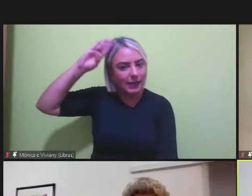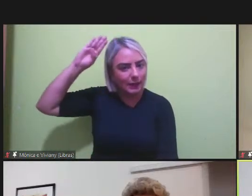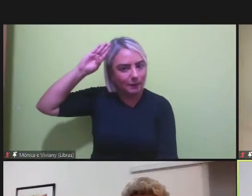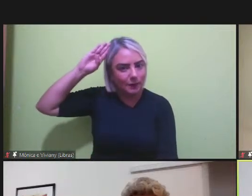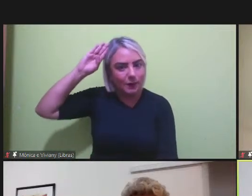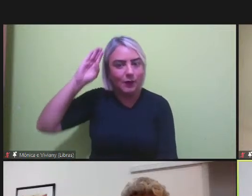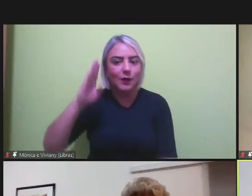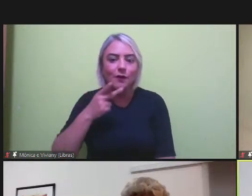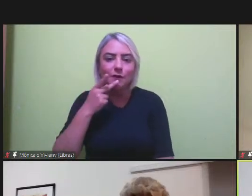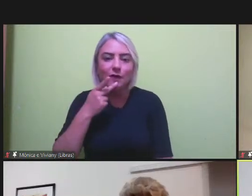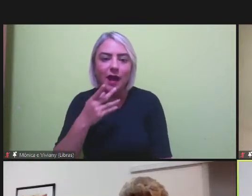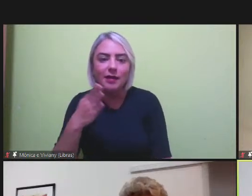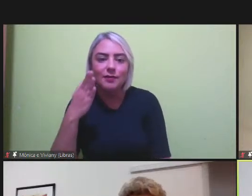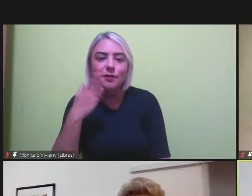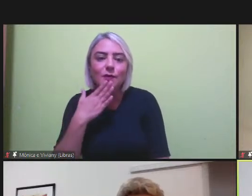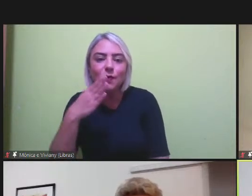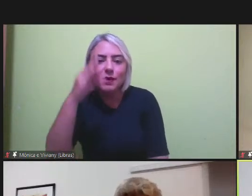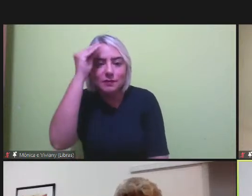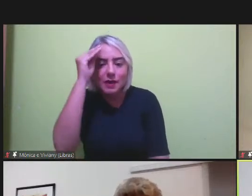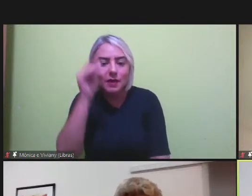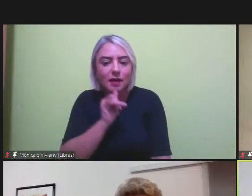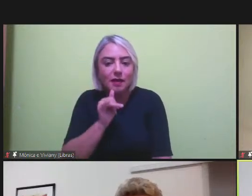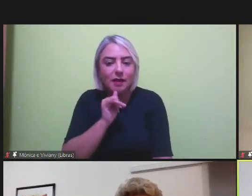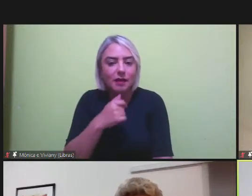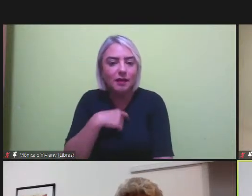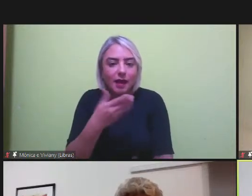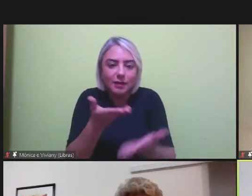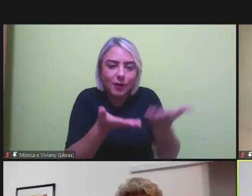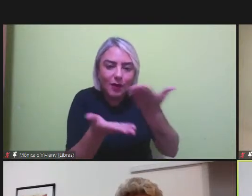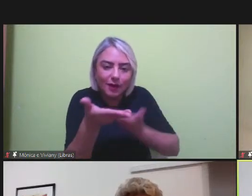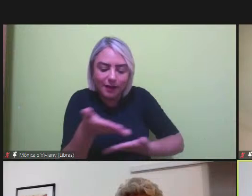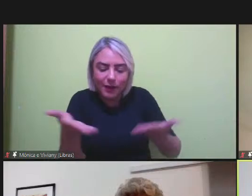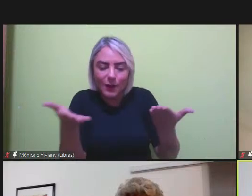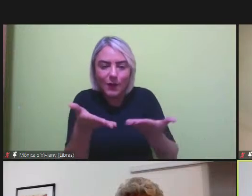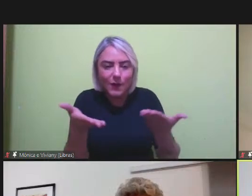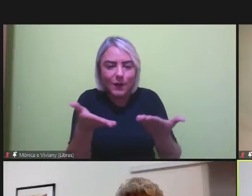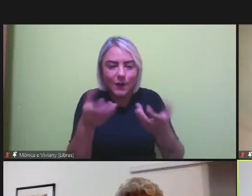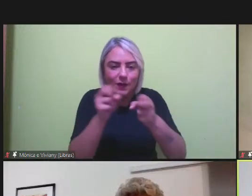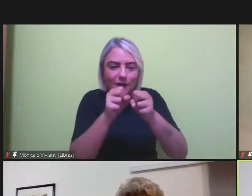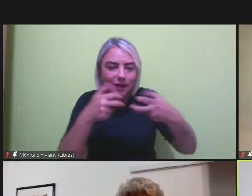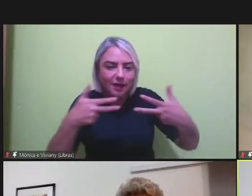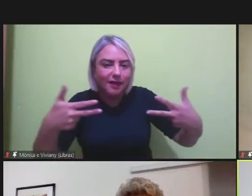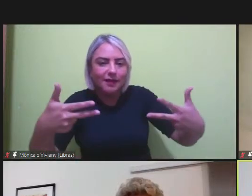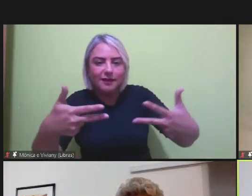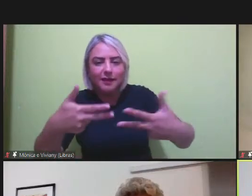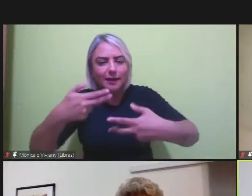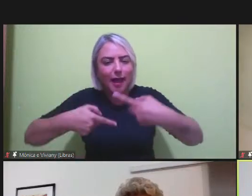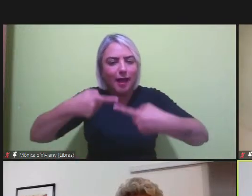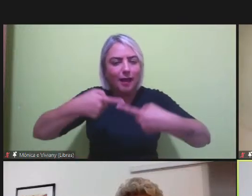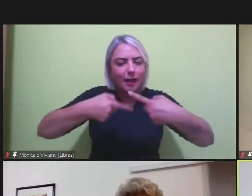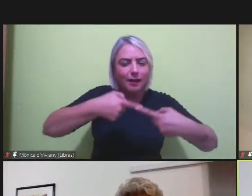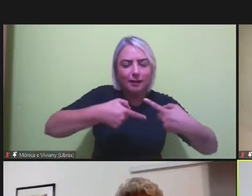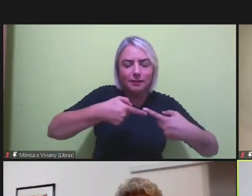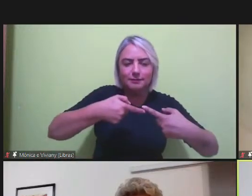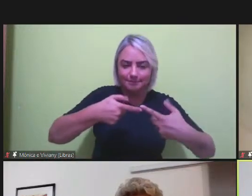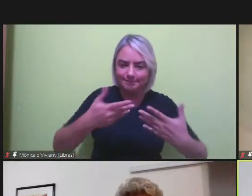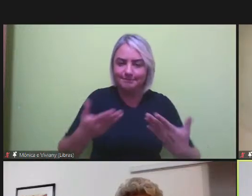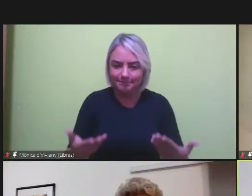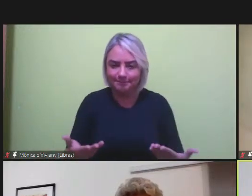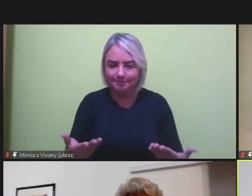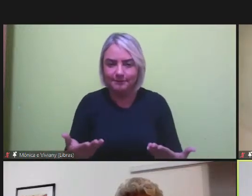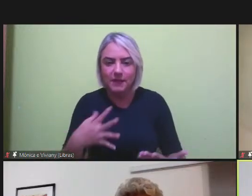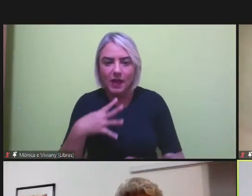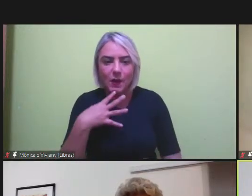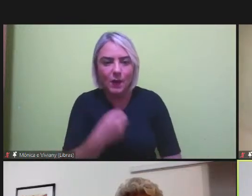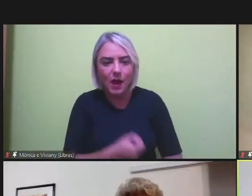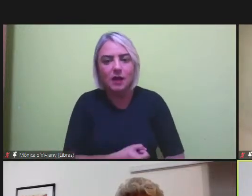saying falando this, do but it's not conhecimento only que a about gente já academic trocou knowledge, it's aqui, the knowledge né? that we're Nessa exchanging mesa, here nessa discussão, nesse in this seminário, panel ou na conversa discussion, in